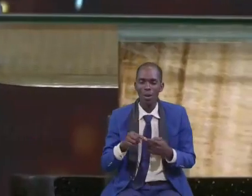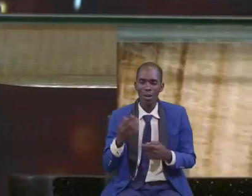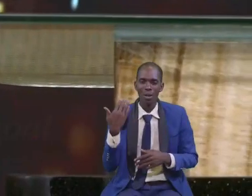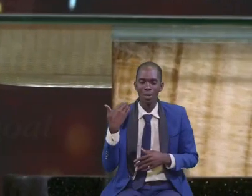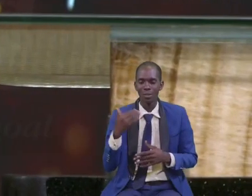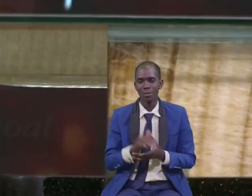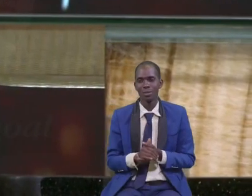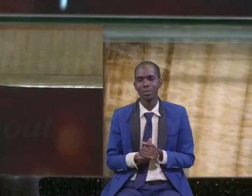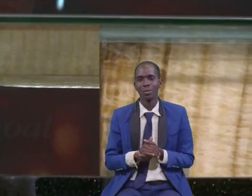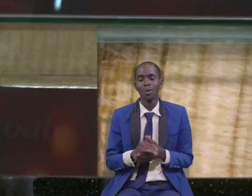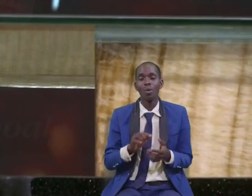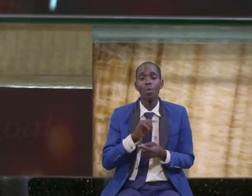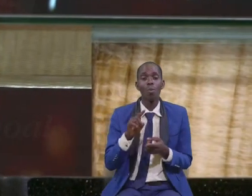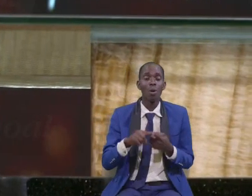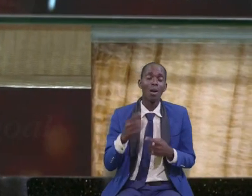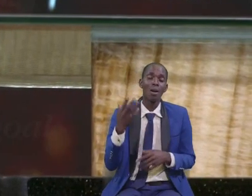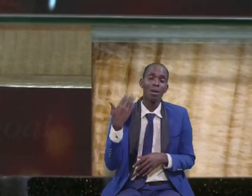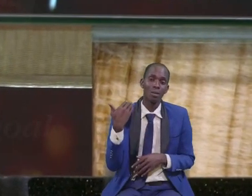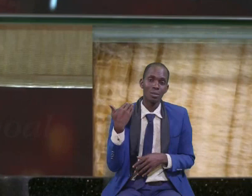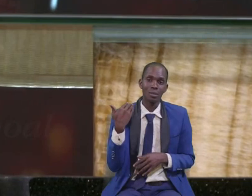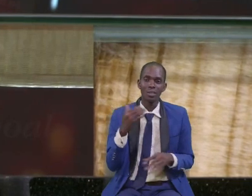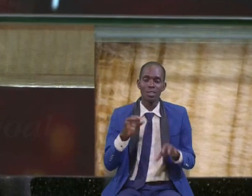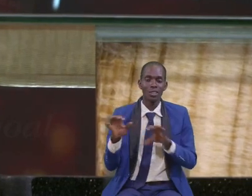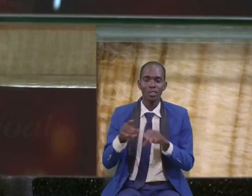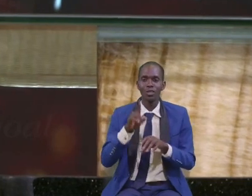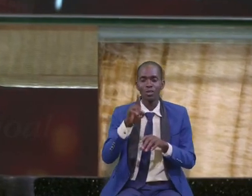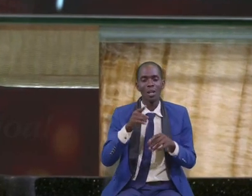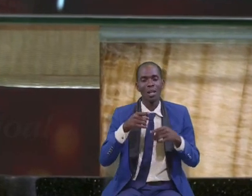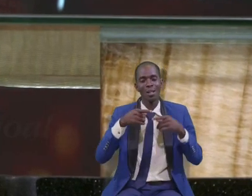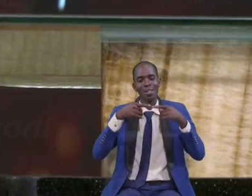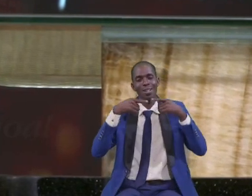When last did you